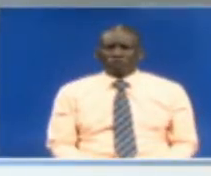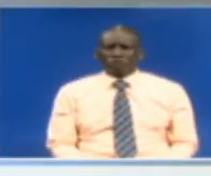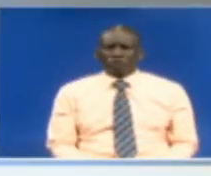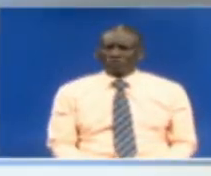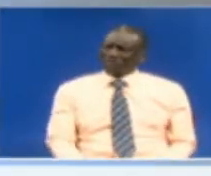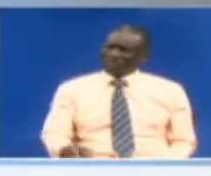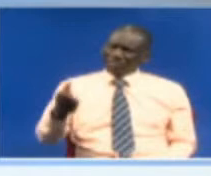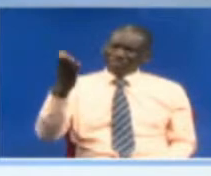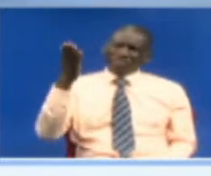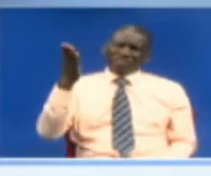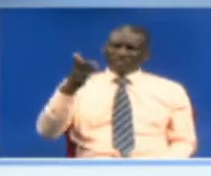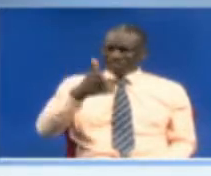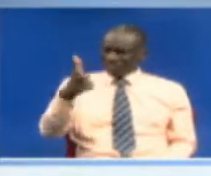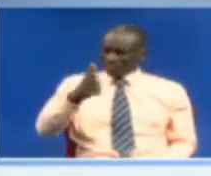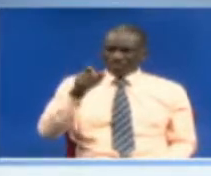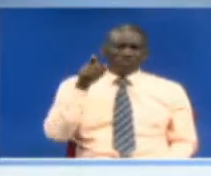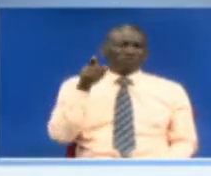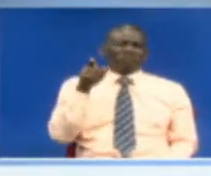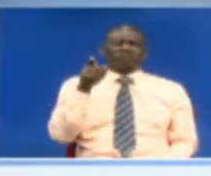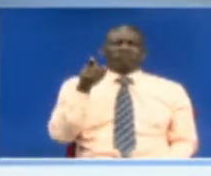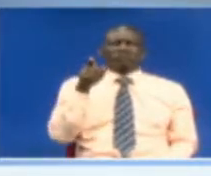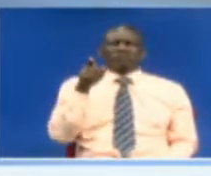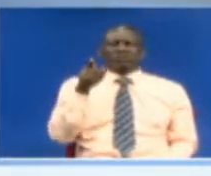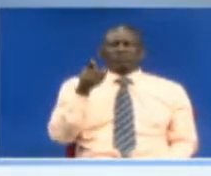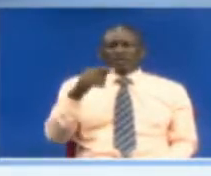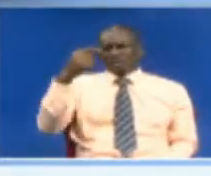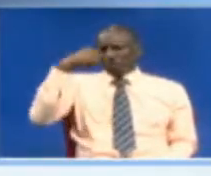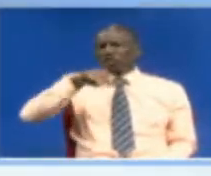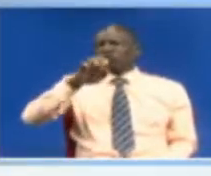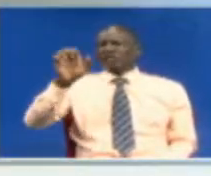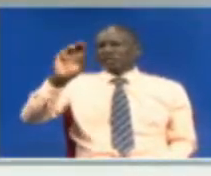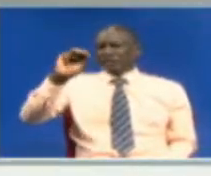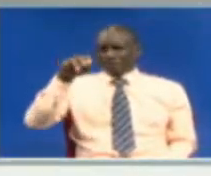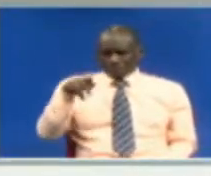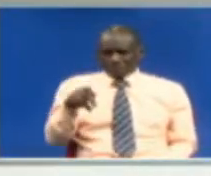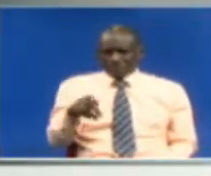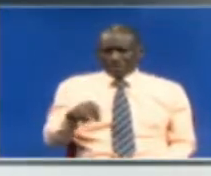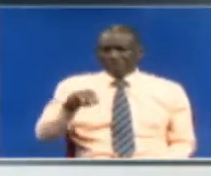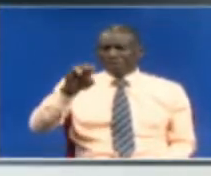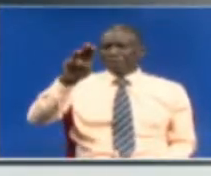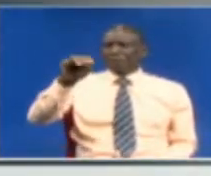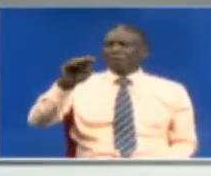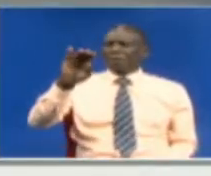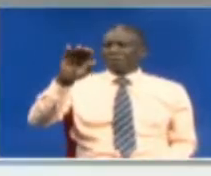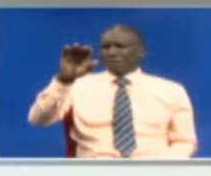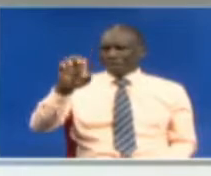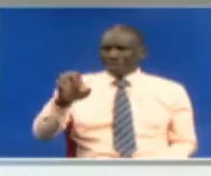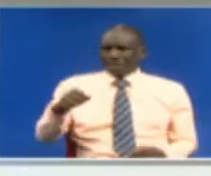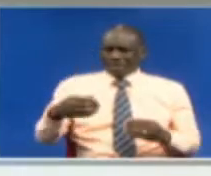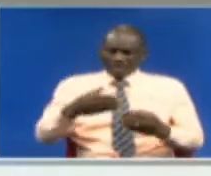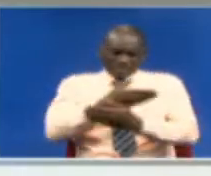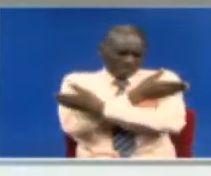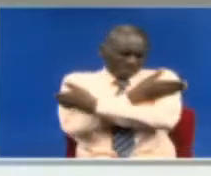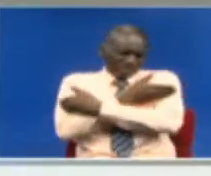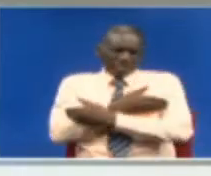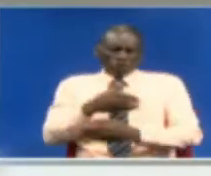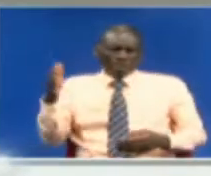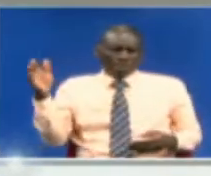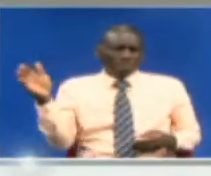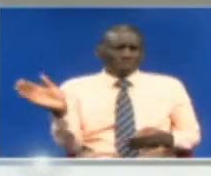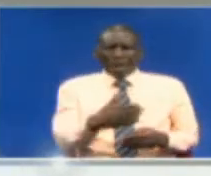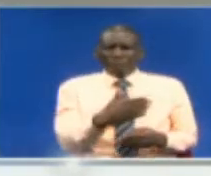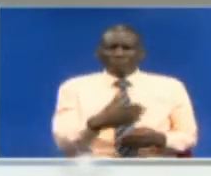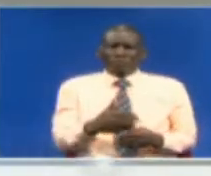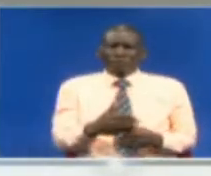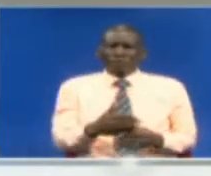This is the video in question. Kitui East Member of Parliament Nimrod Mbai in a t-shirt slapping a